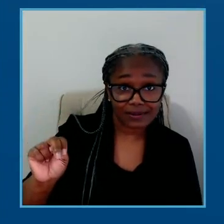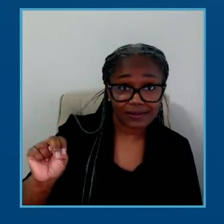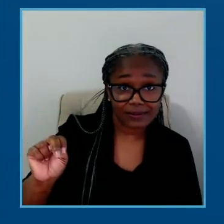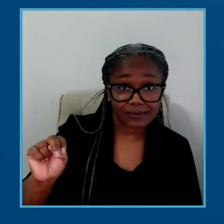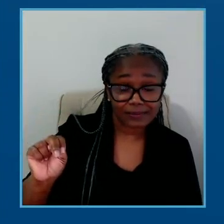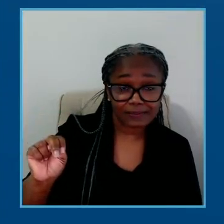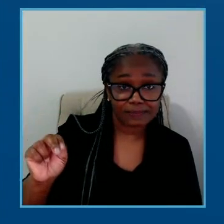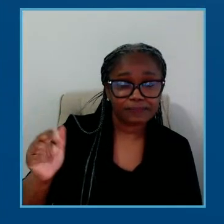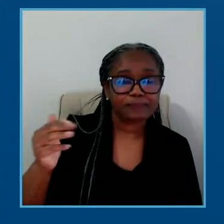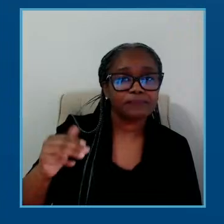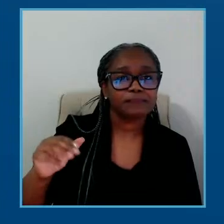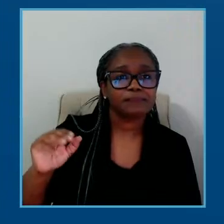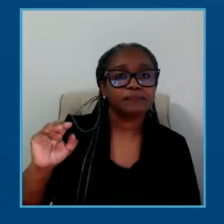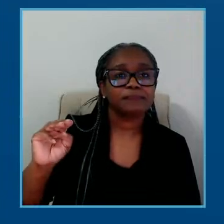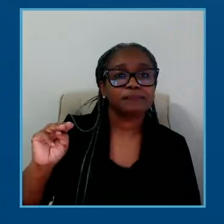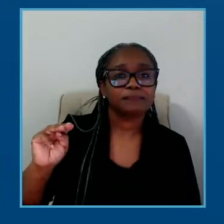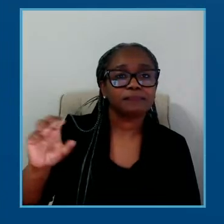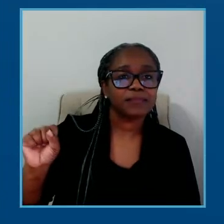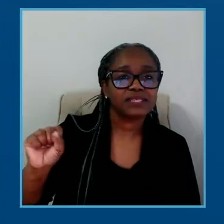Ms. Pringle.